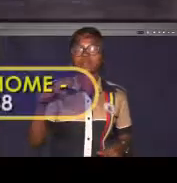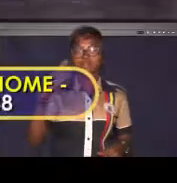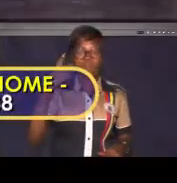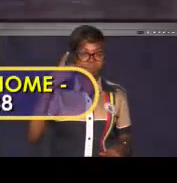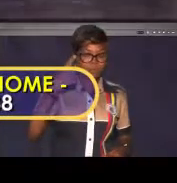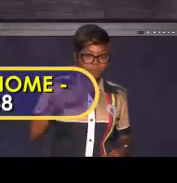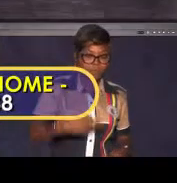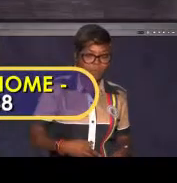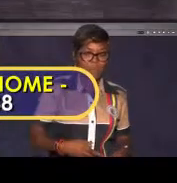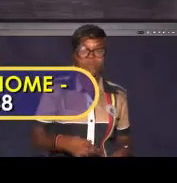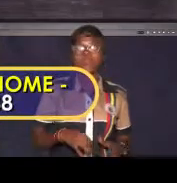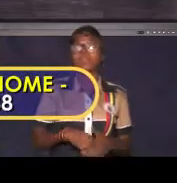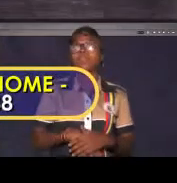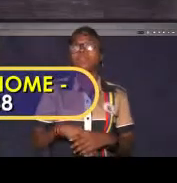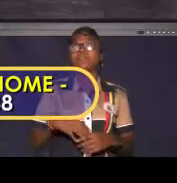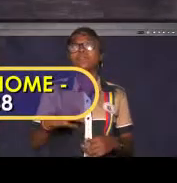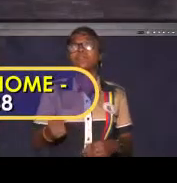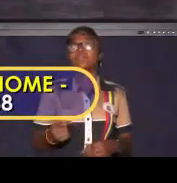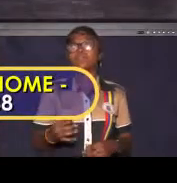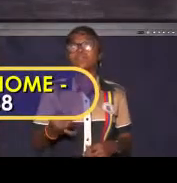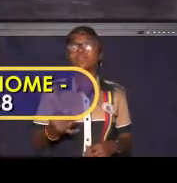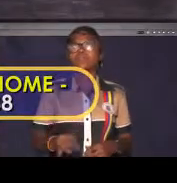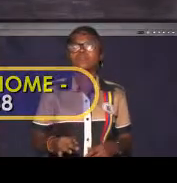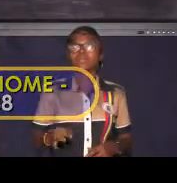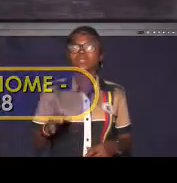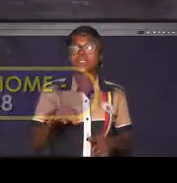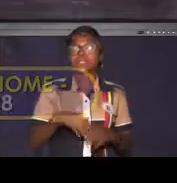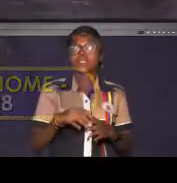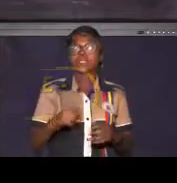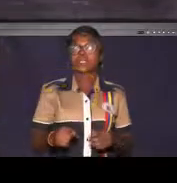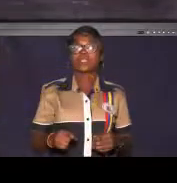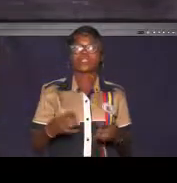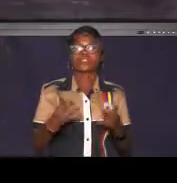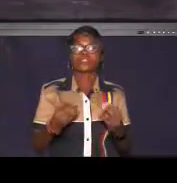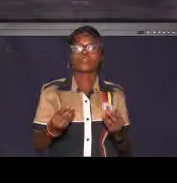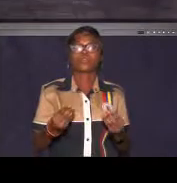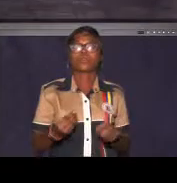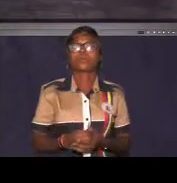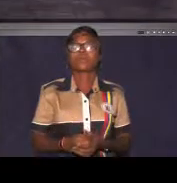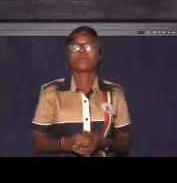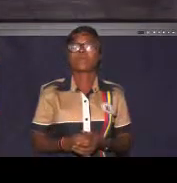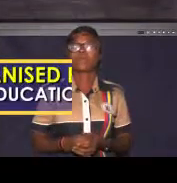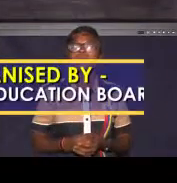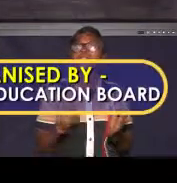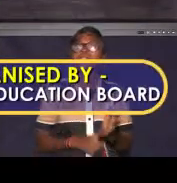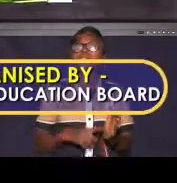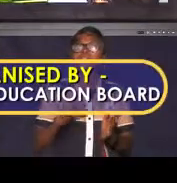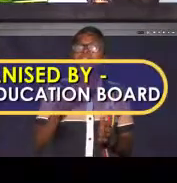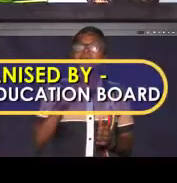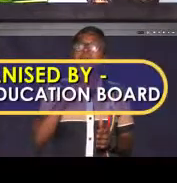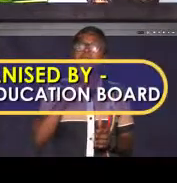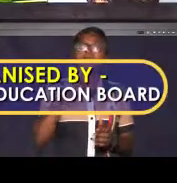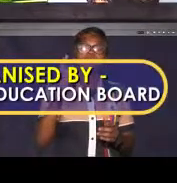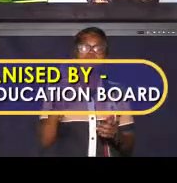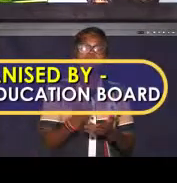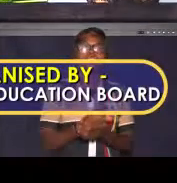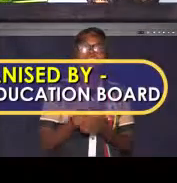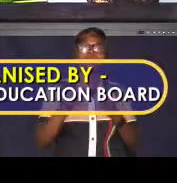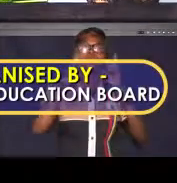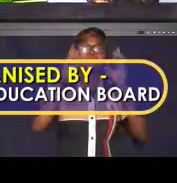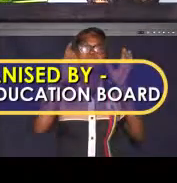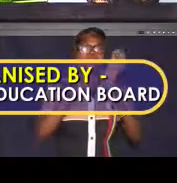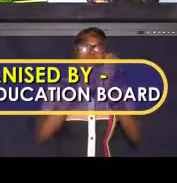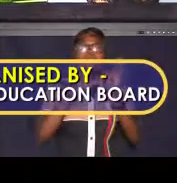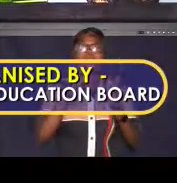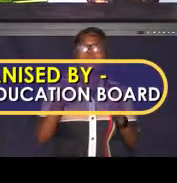soil. Minerals are what? Natural deposits found in the soil. These are just pictures.